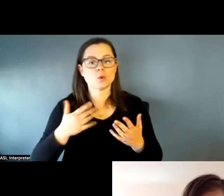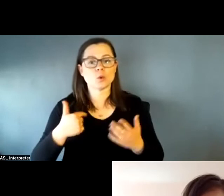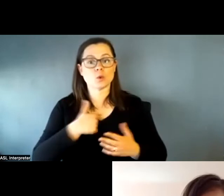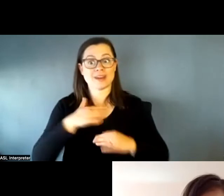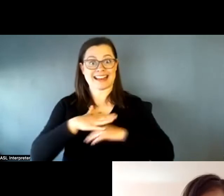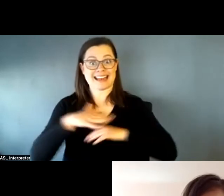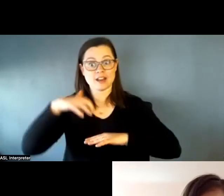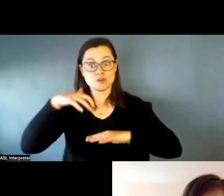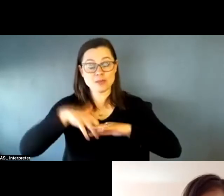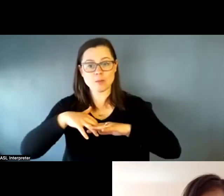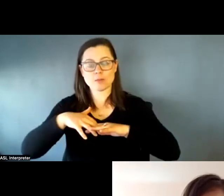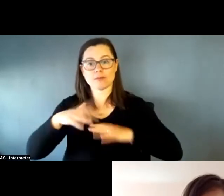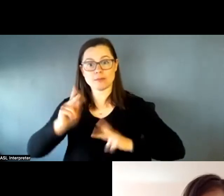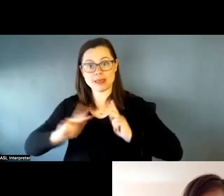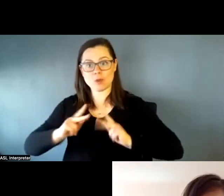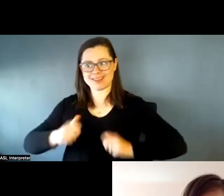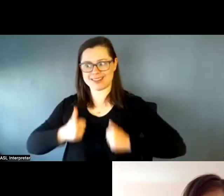land are